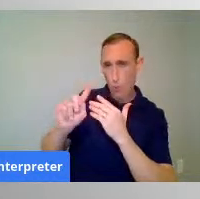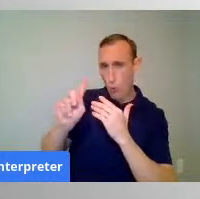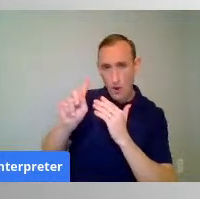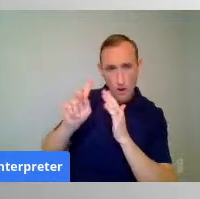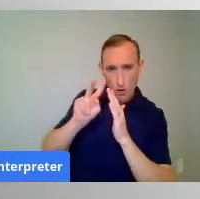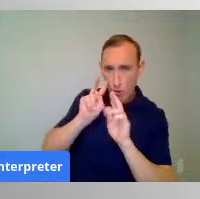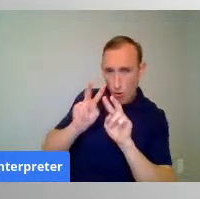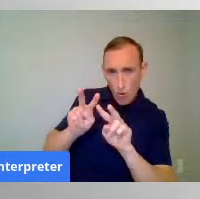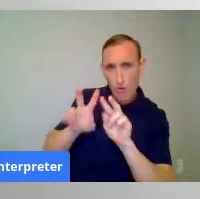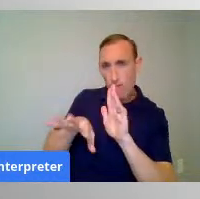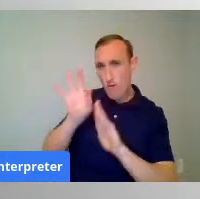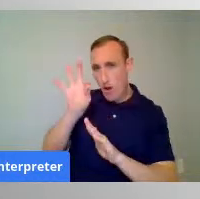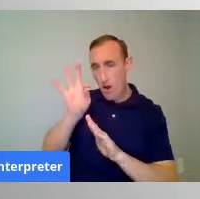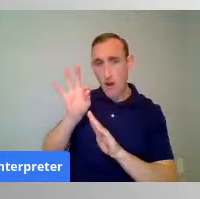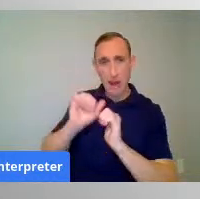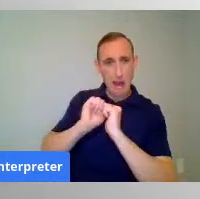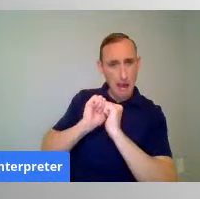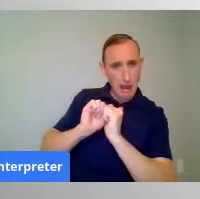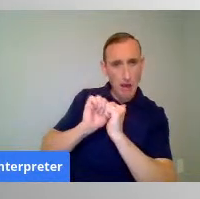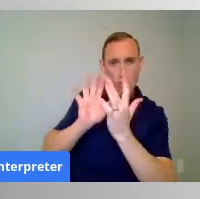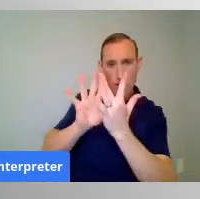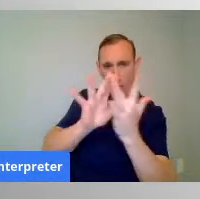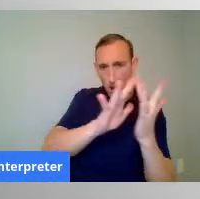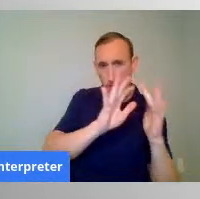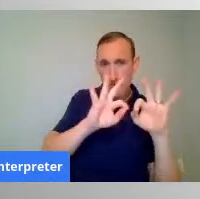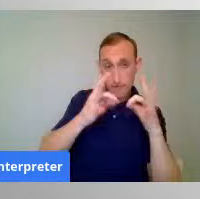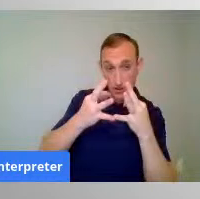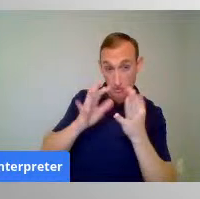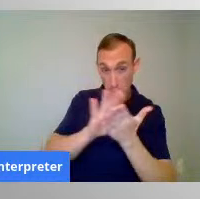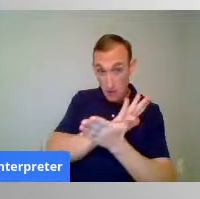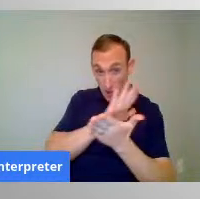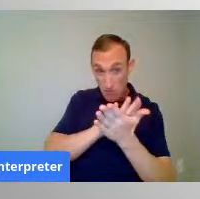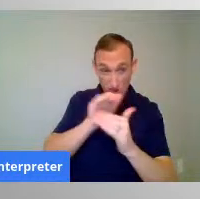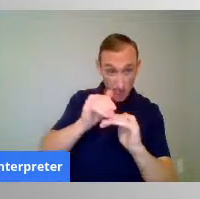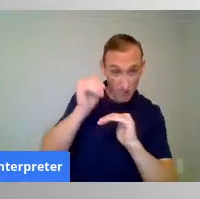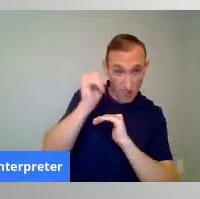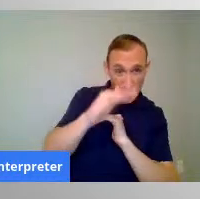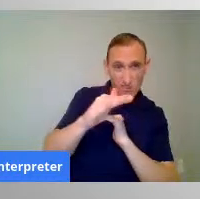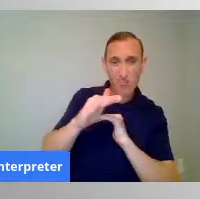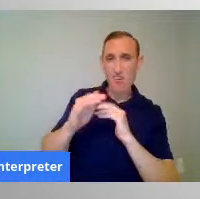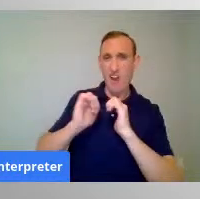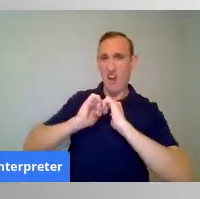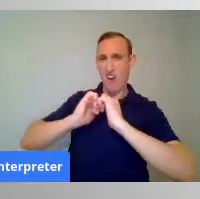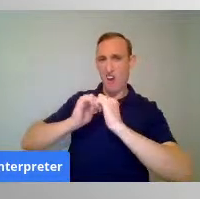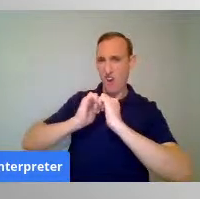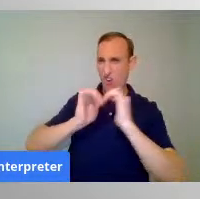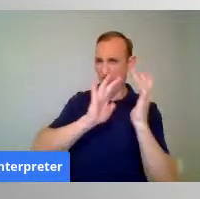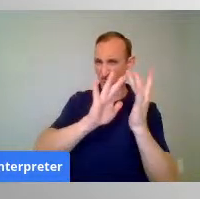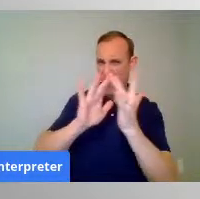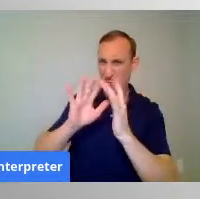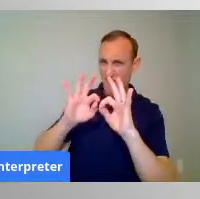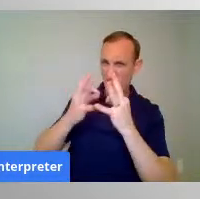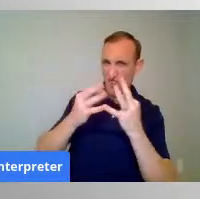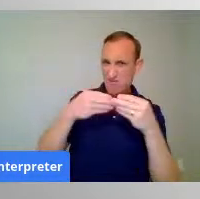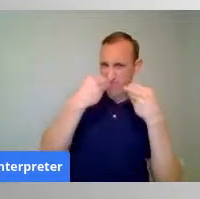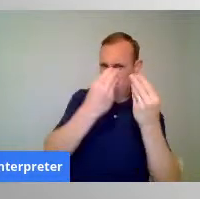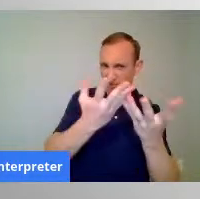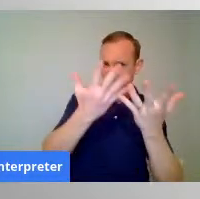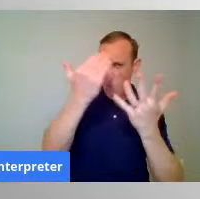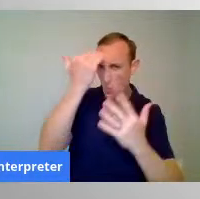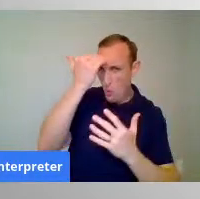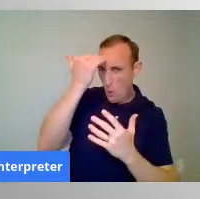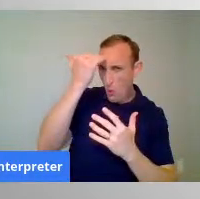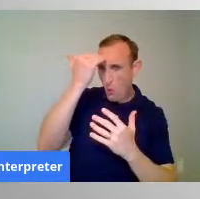people? Do we have multiple ways? But you know, I see a comparison between trying to find out where to